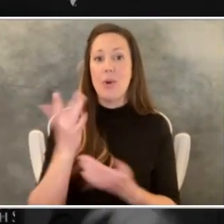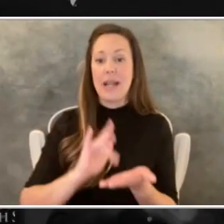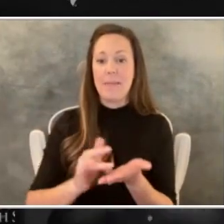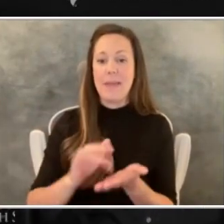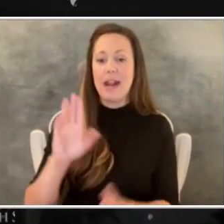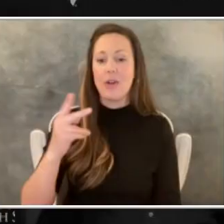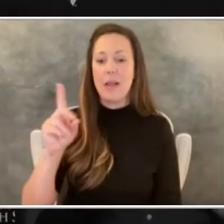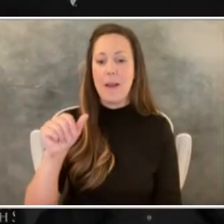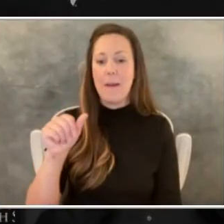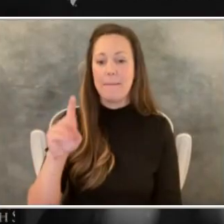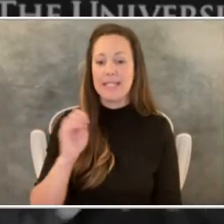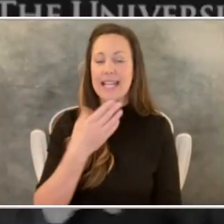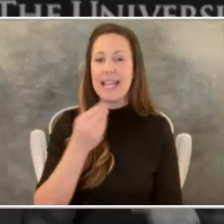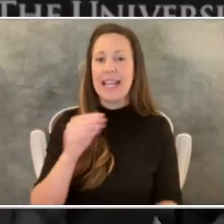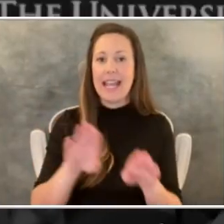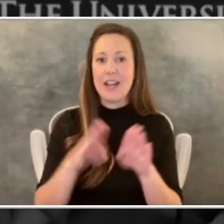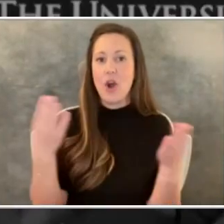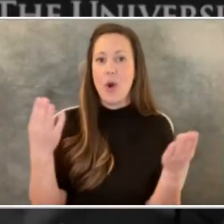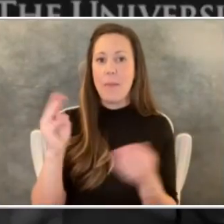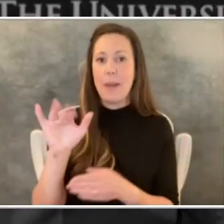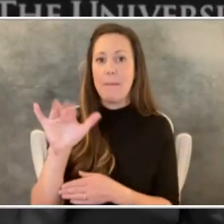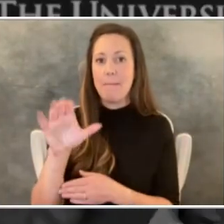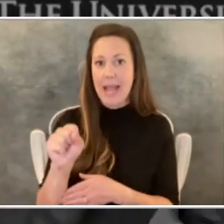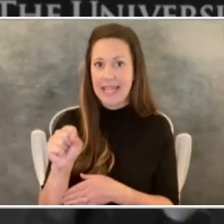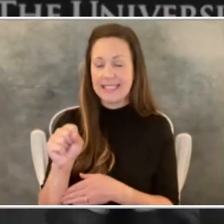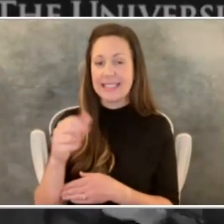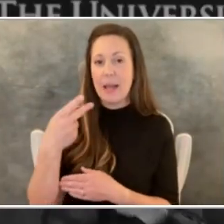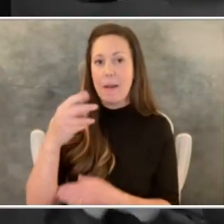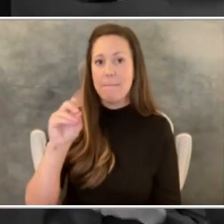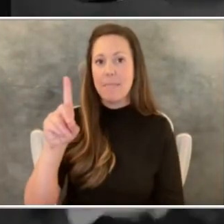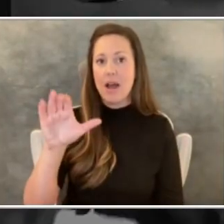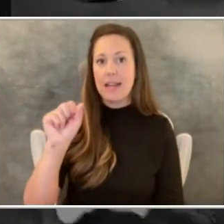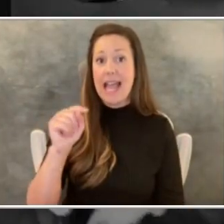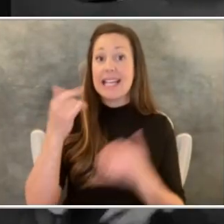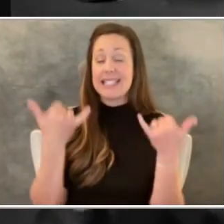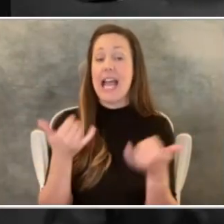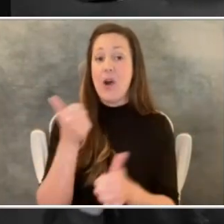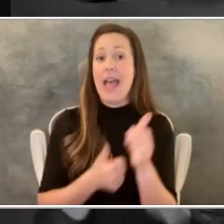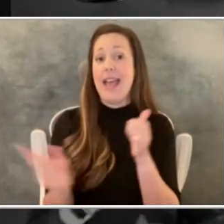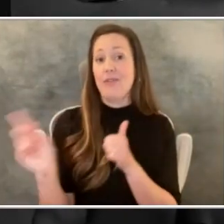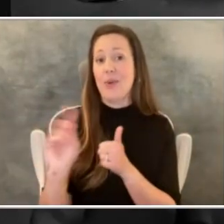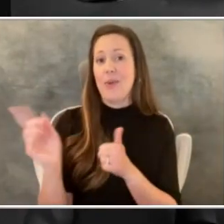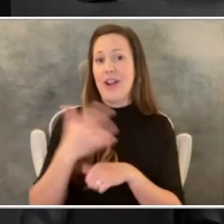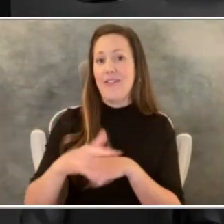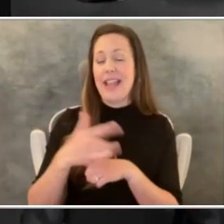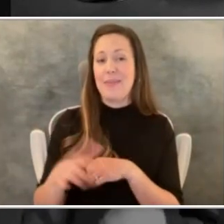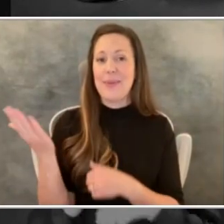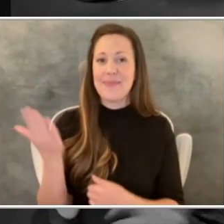mics with Dr. Stites podcasts. Now, everywhere podcasts are available.